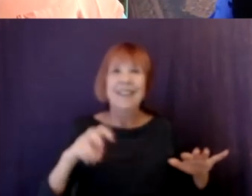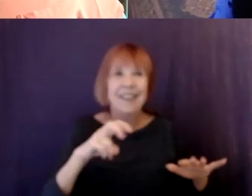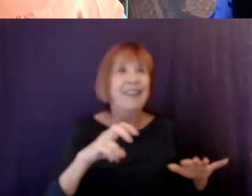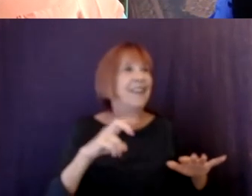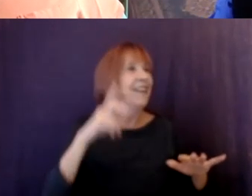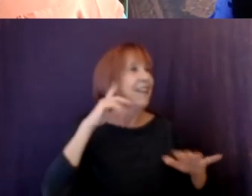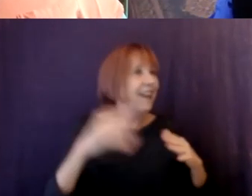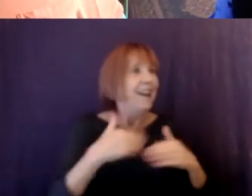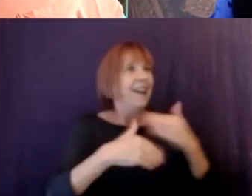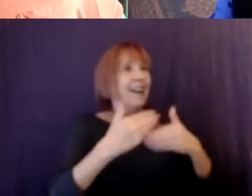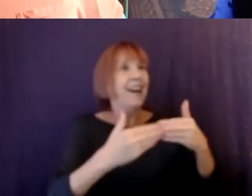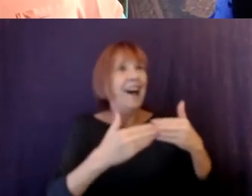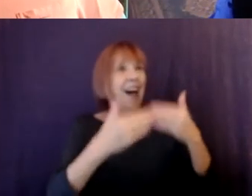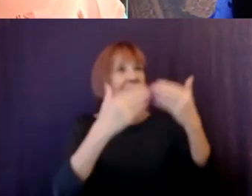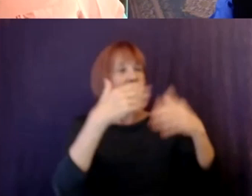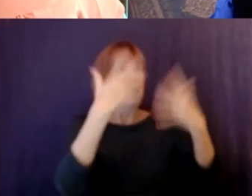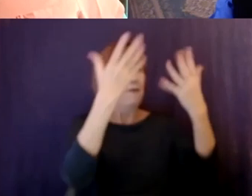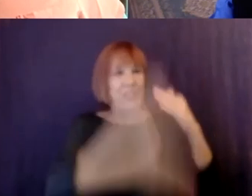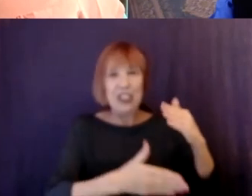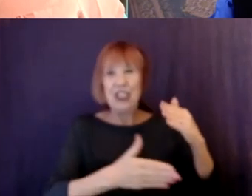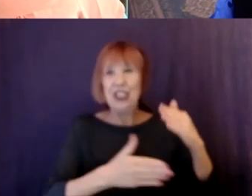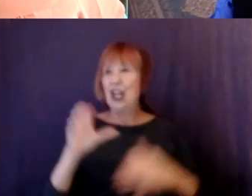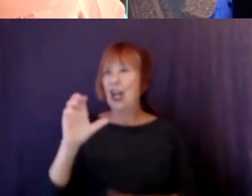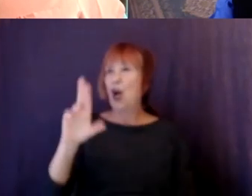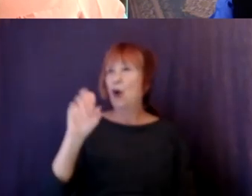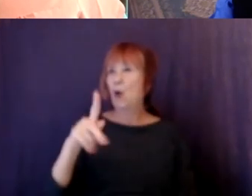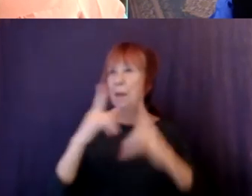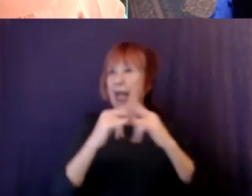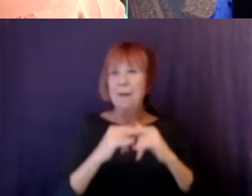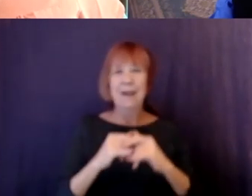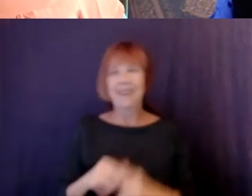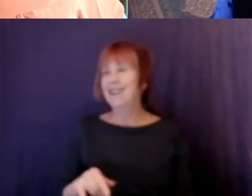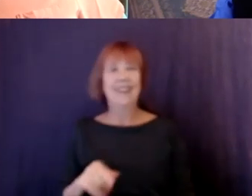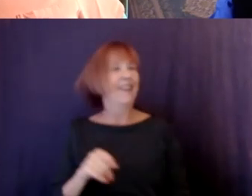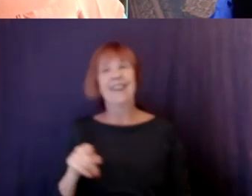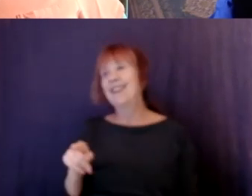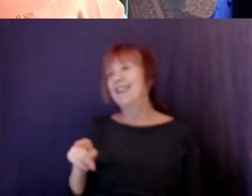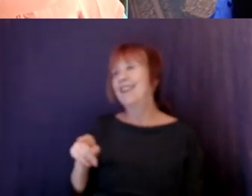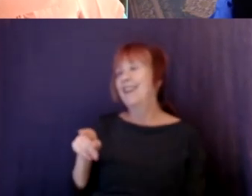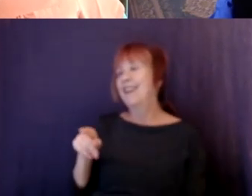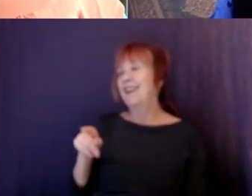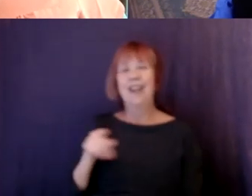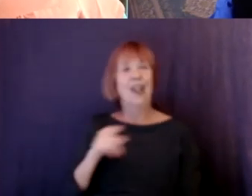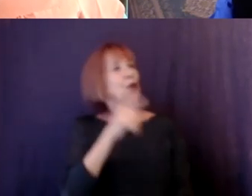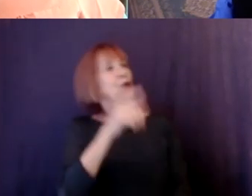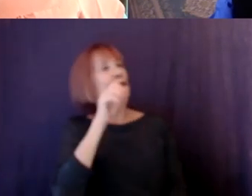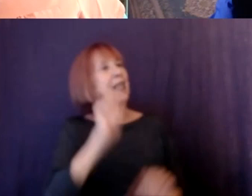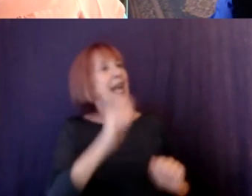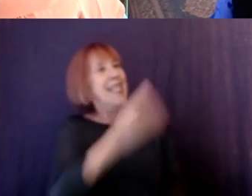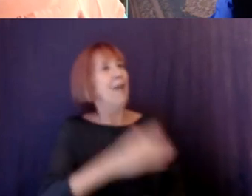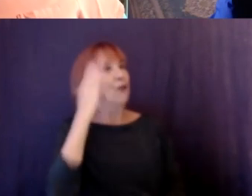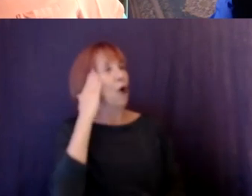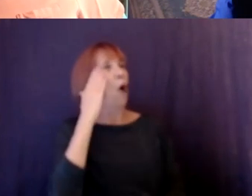Camp. You can't predict how your life is going to pan out. Yeah. I mean, you can set goals, and it's good to set